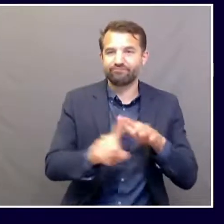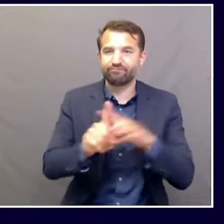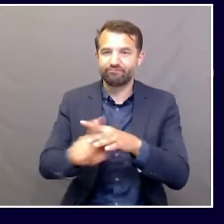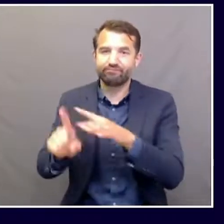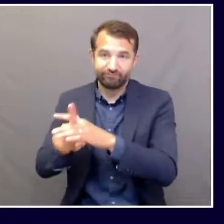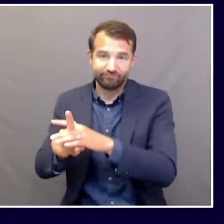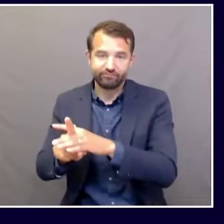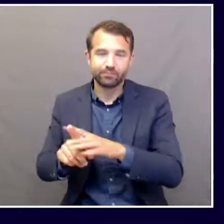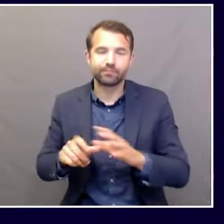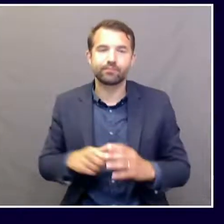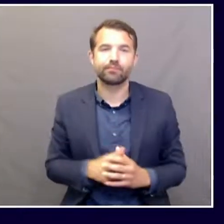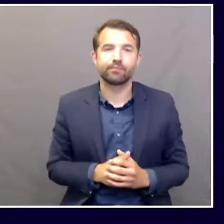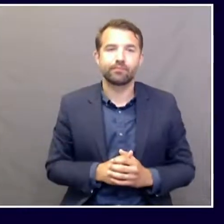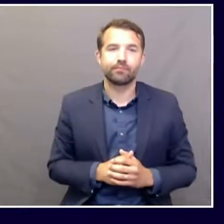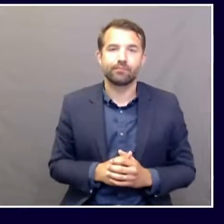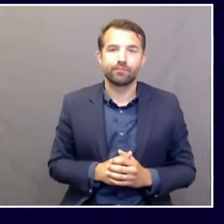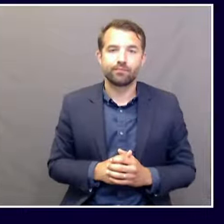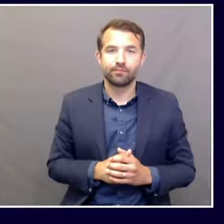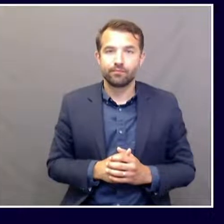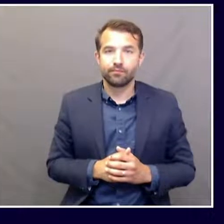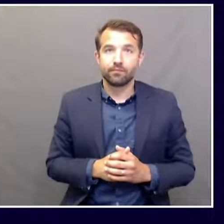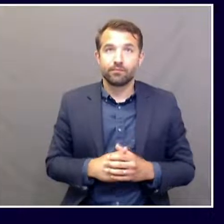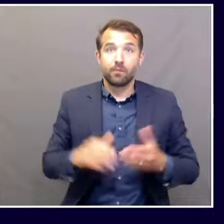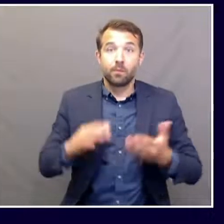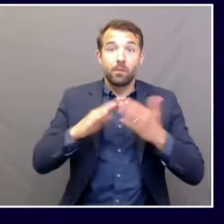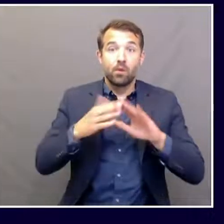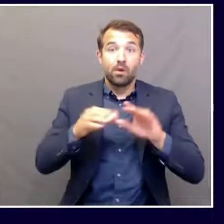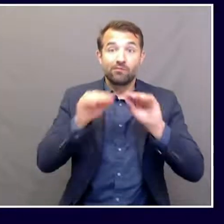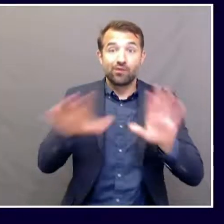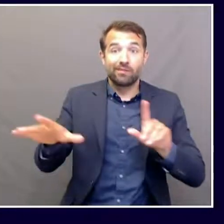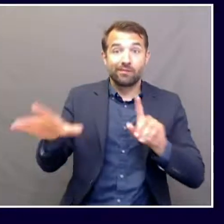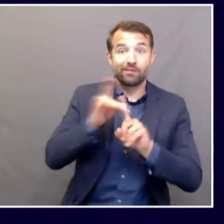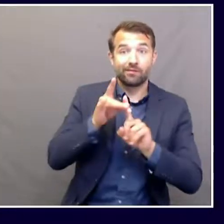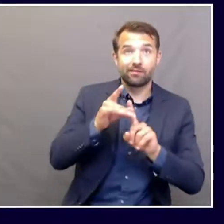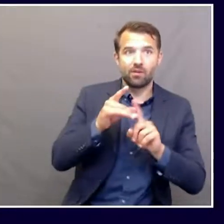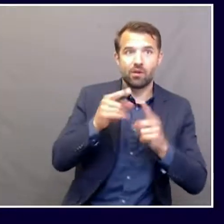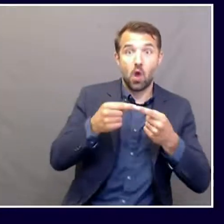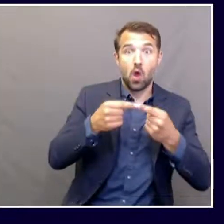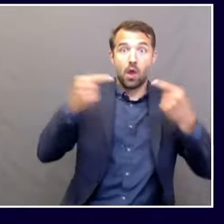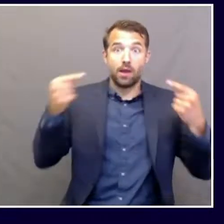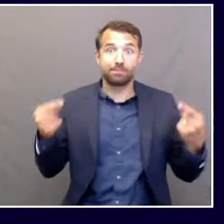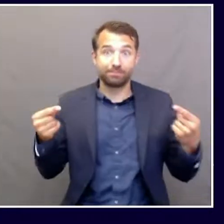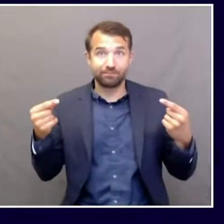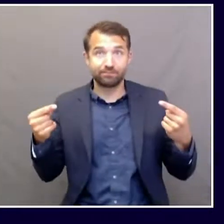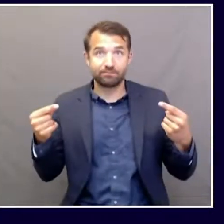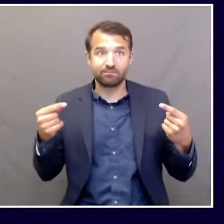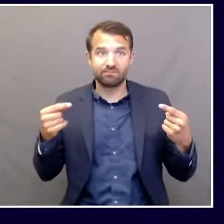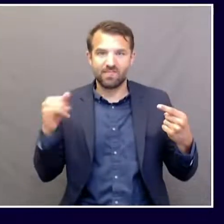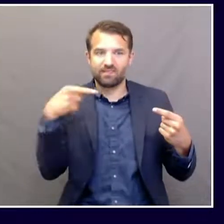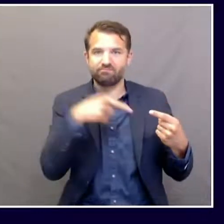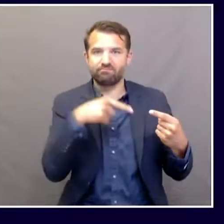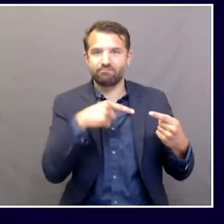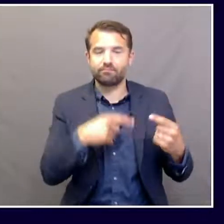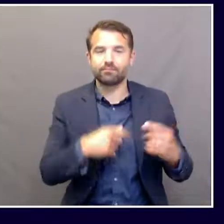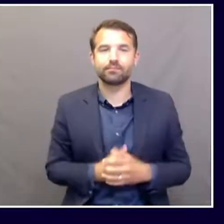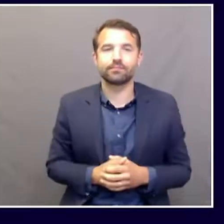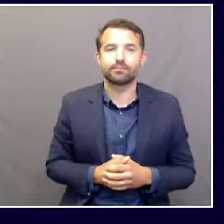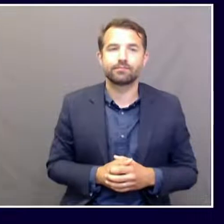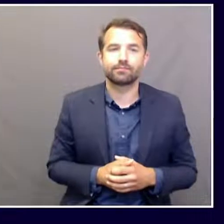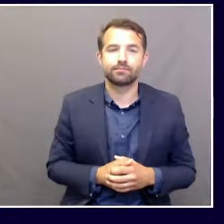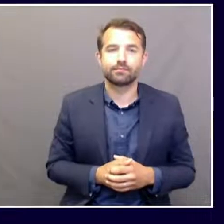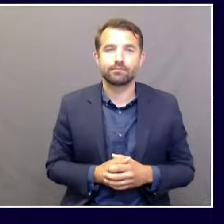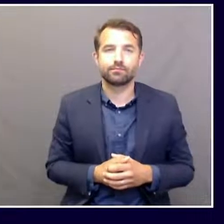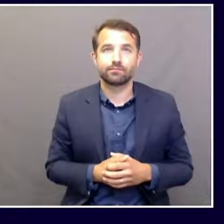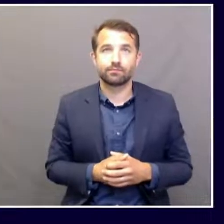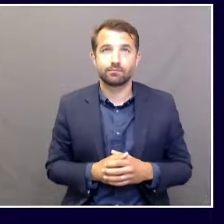reverse of community transmission. Just a quick follow-up on that point. Does that make, contact tracing a little more